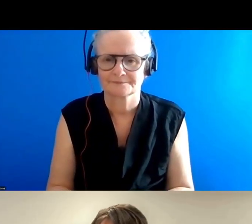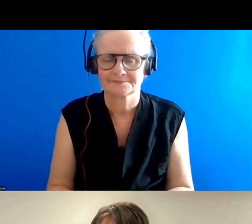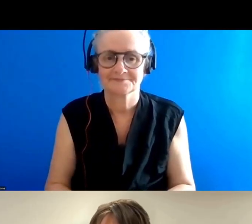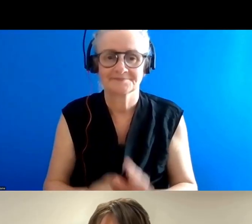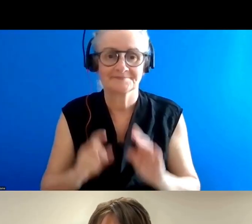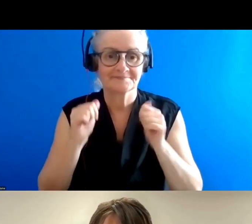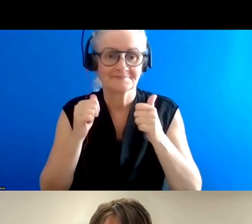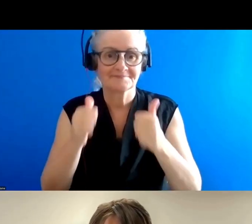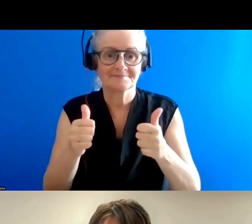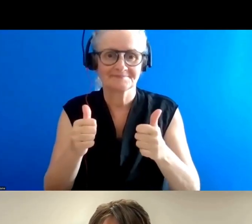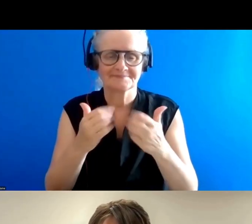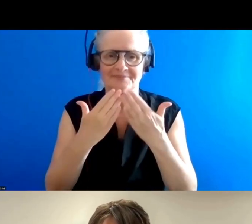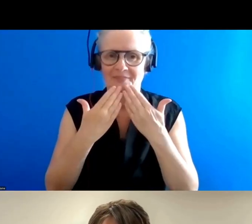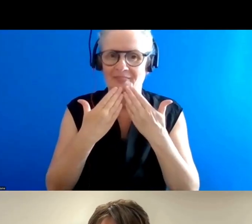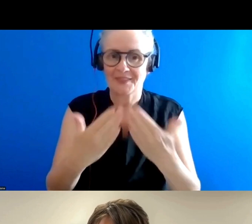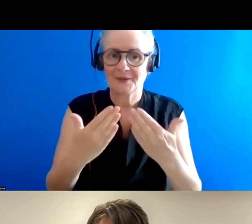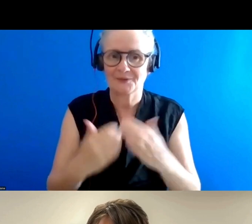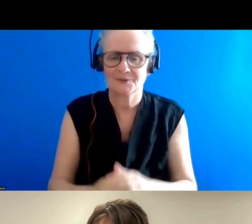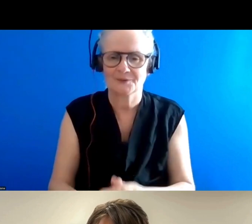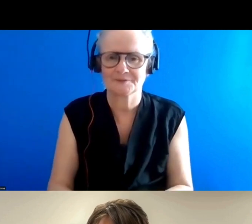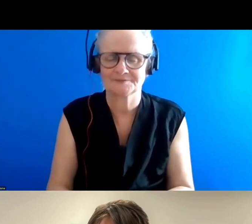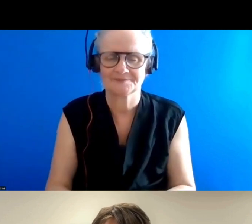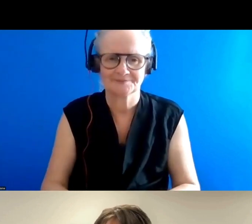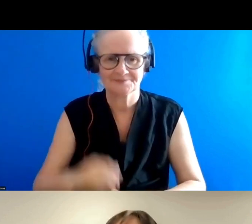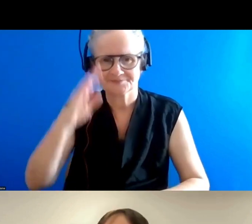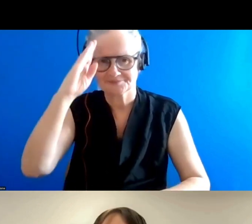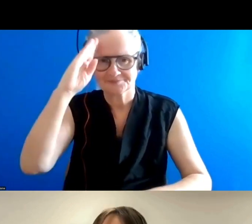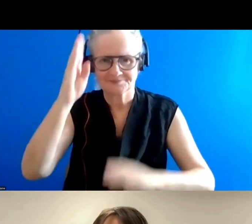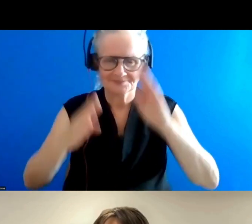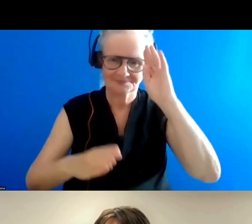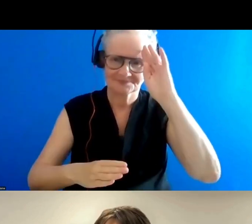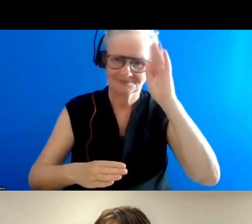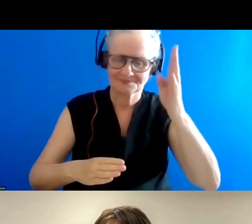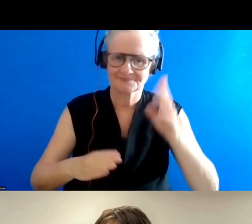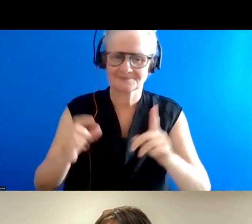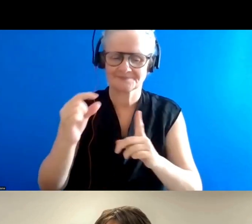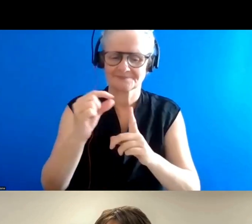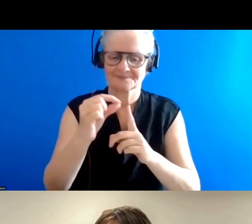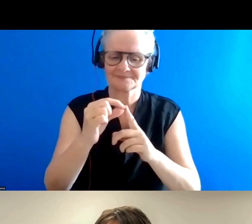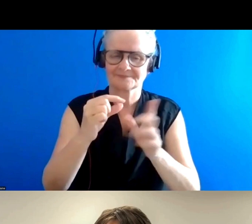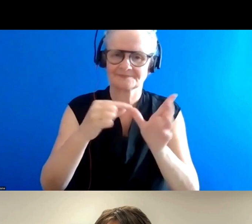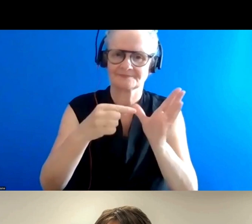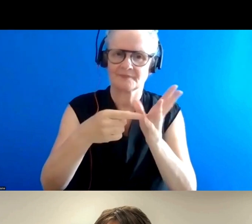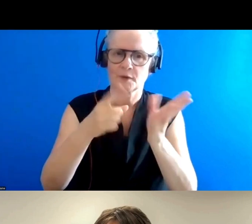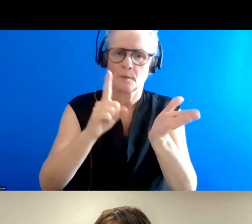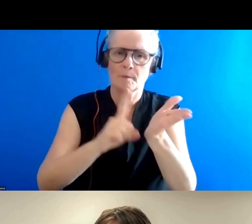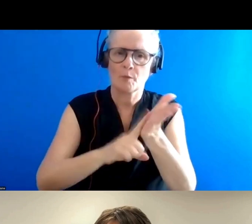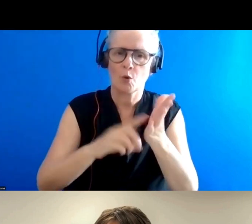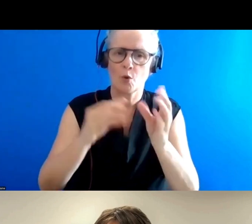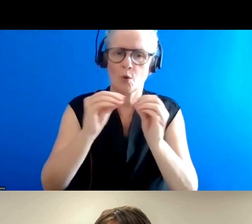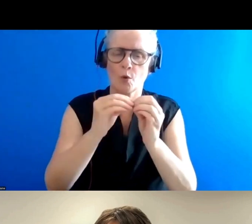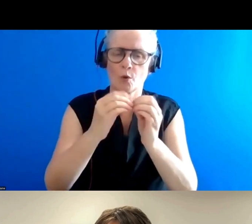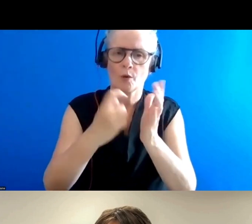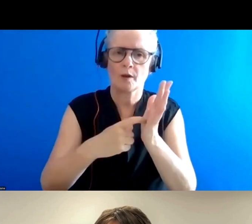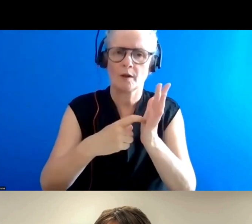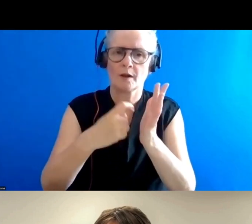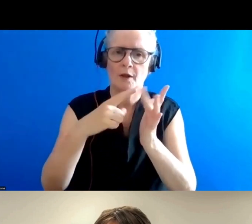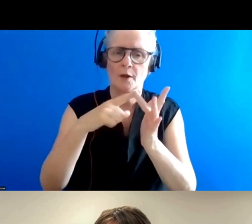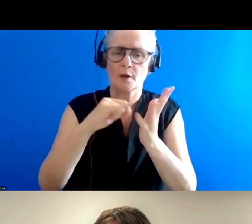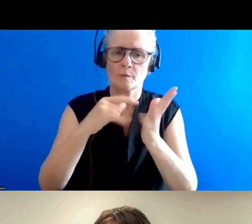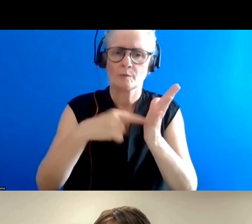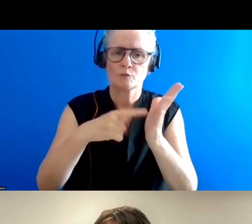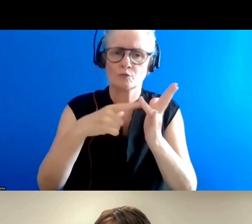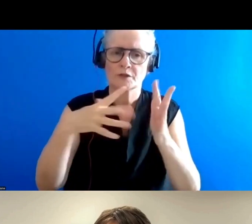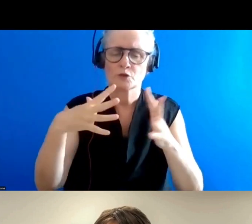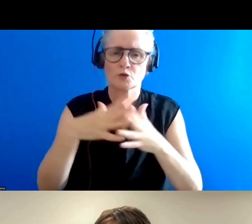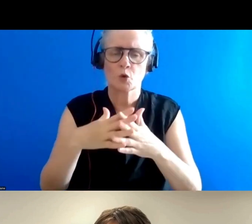Great, thank you, Kate. Hi, everybody. My name's Paul Bristow. I'm a white man in my late 40s. I'm wearing a blue shirt. I've